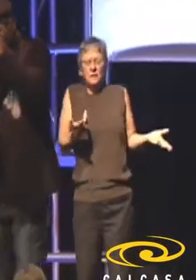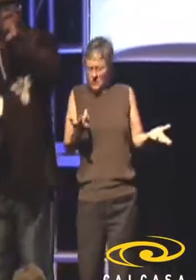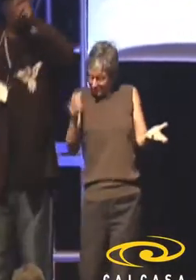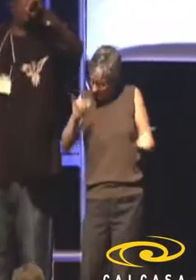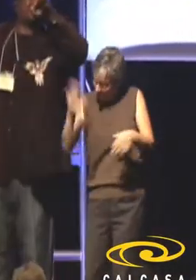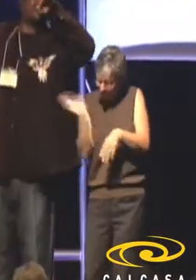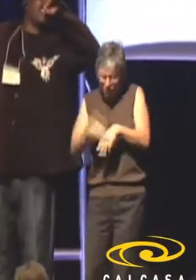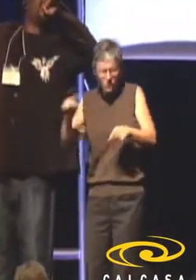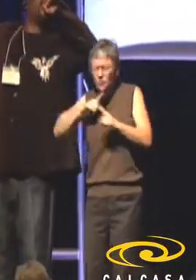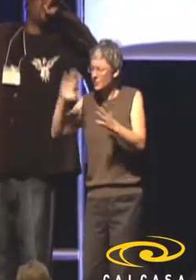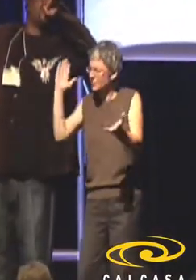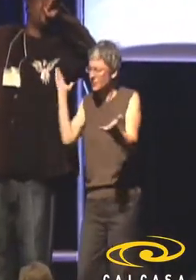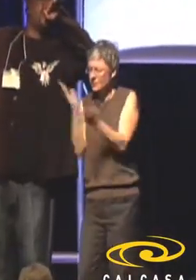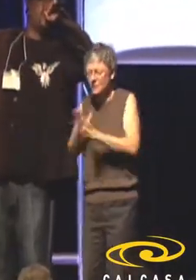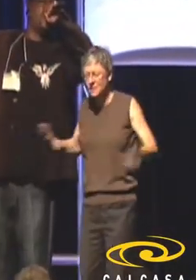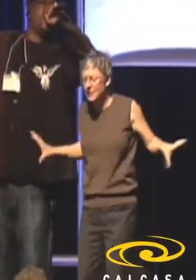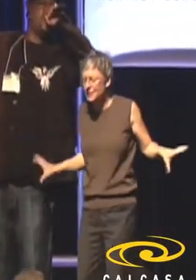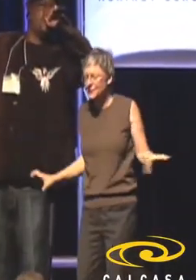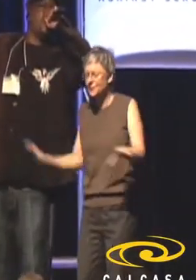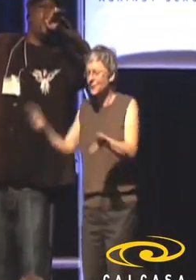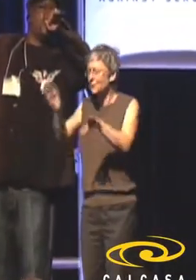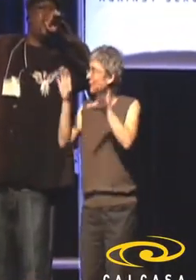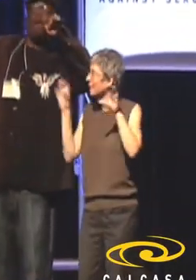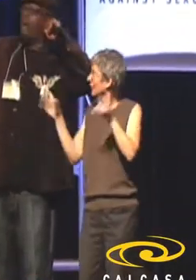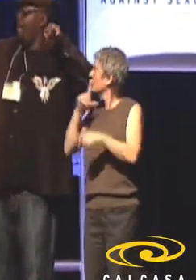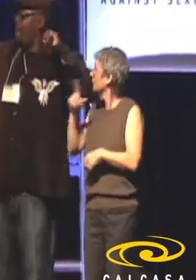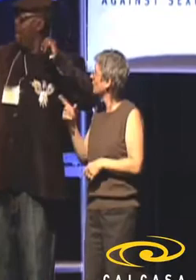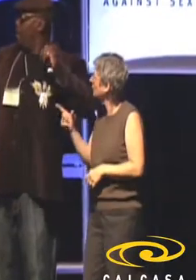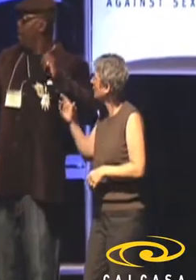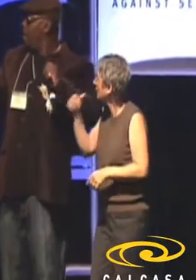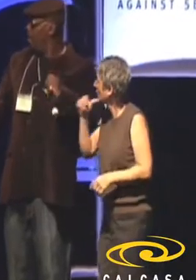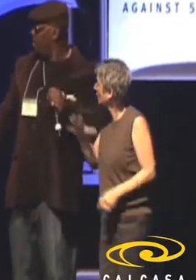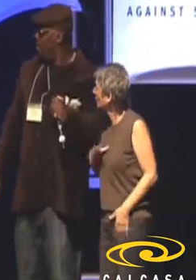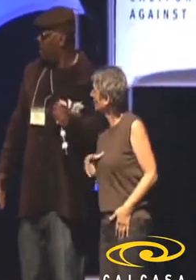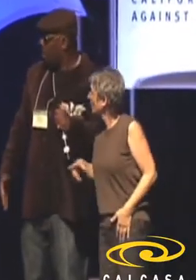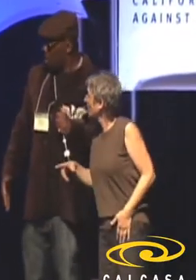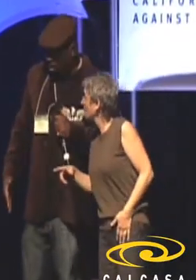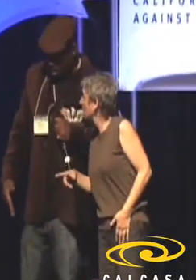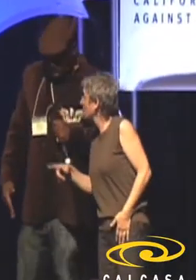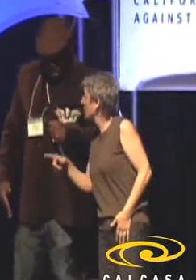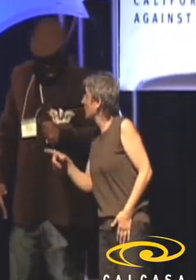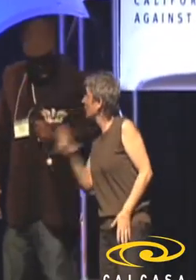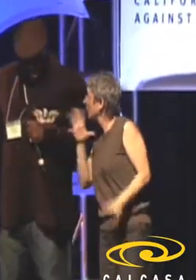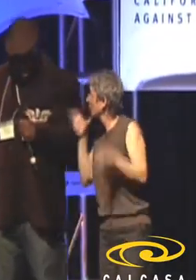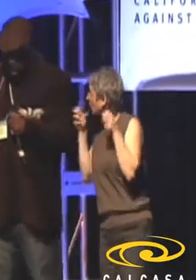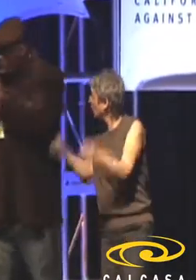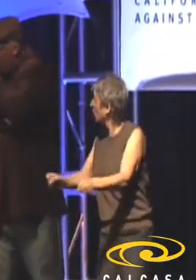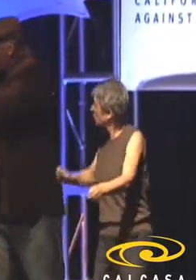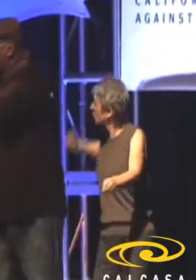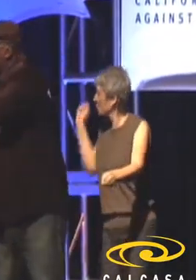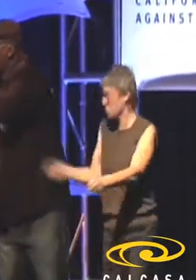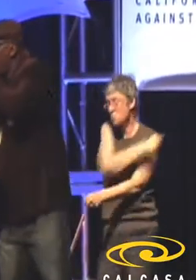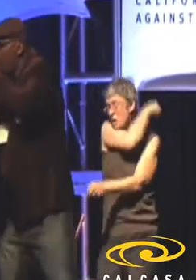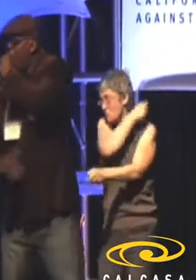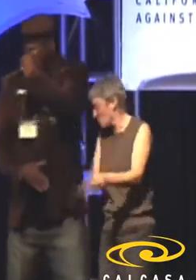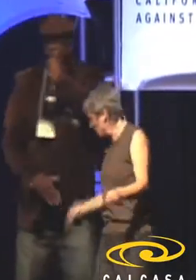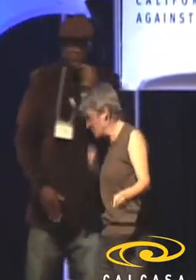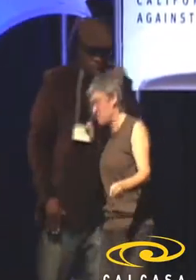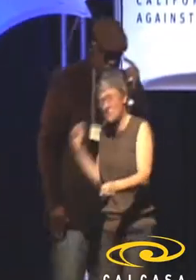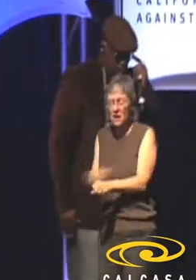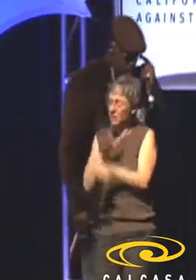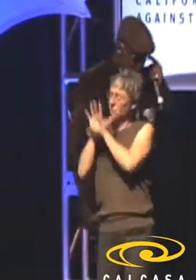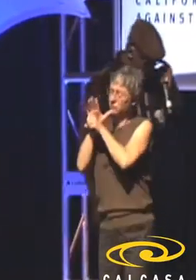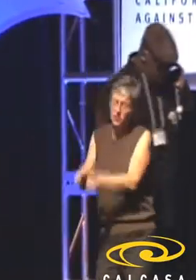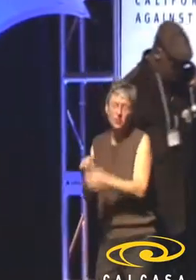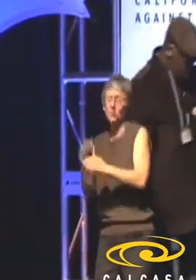This is a call to action. Gotta keep you real about what's really going on. Y'all been holdin' down our women in color for two. Got